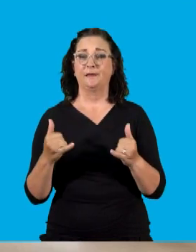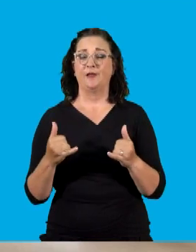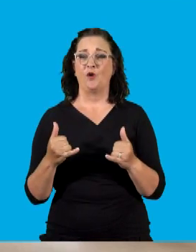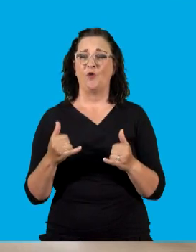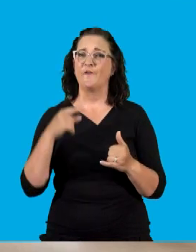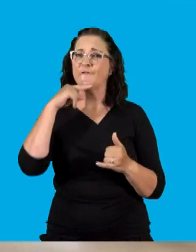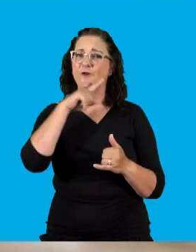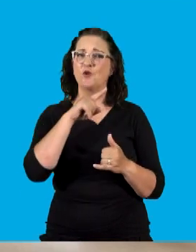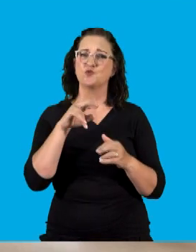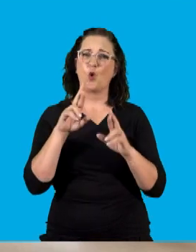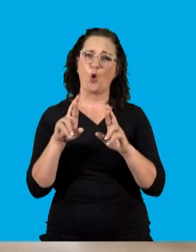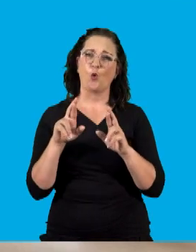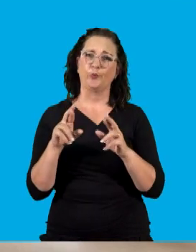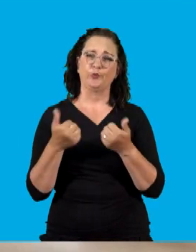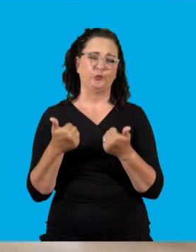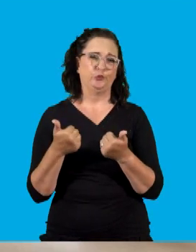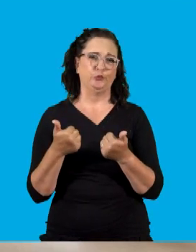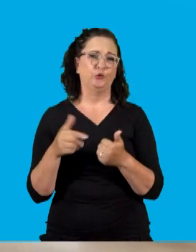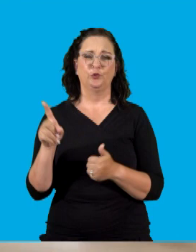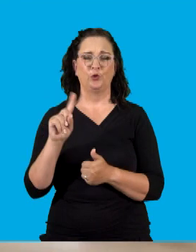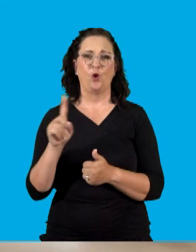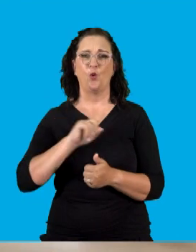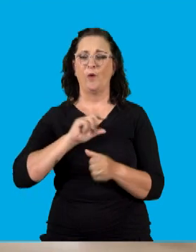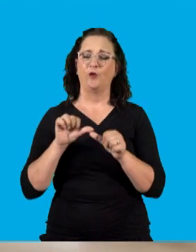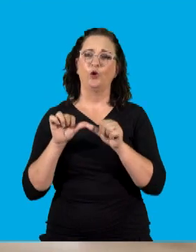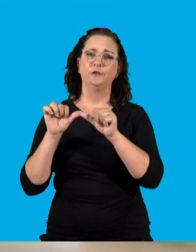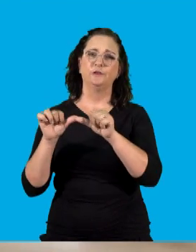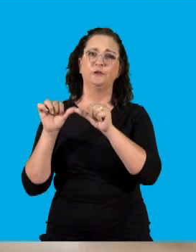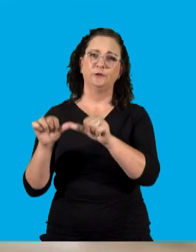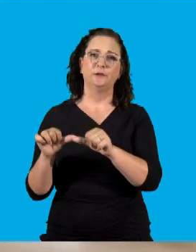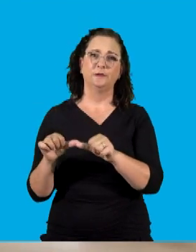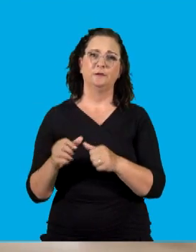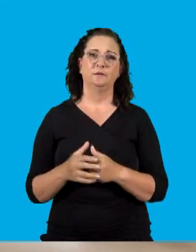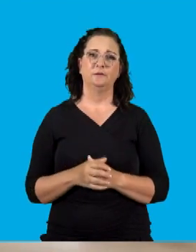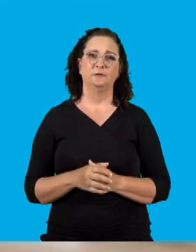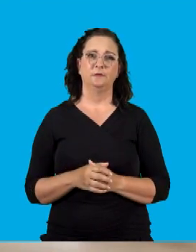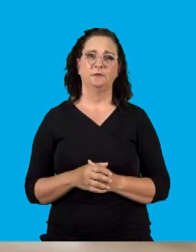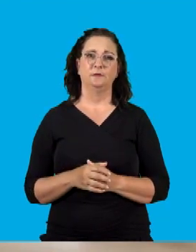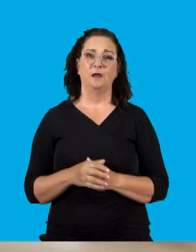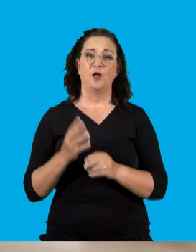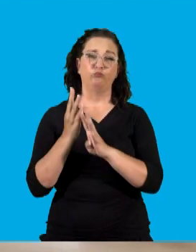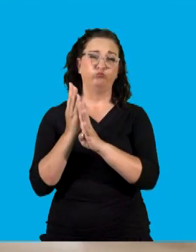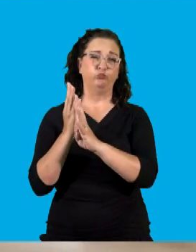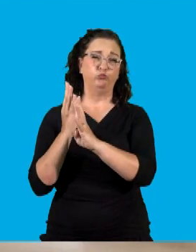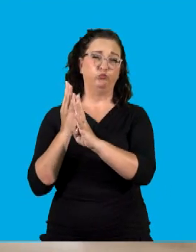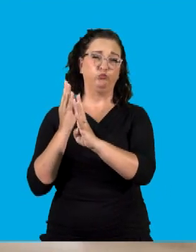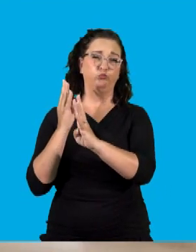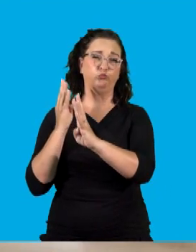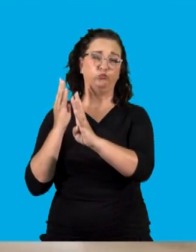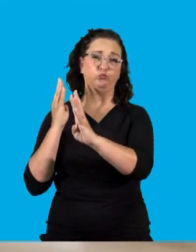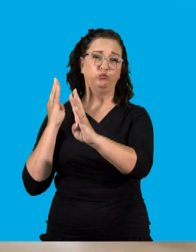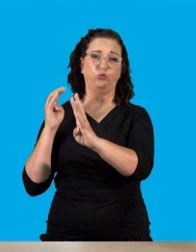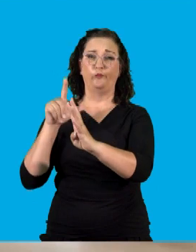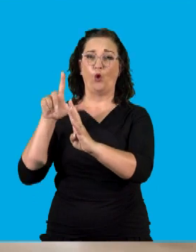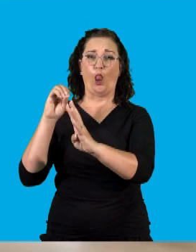people false hope, because people continue to gamble. If I may ask, how many queues, like the queues of people wanting to bet